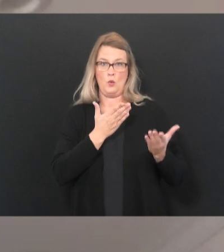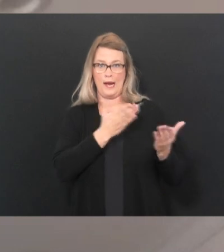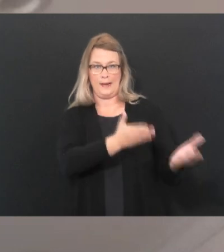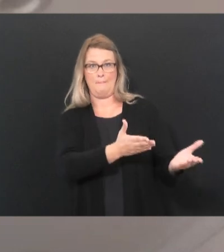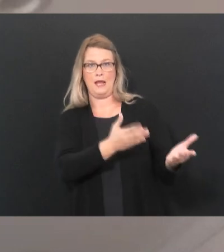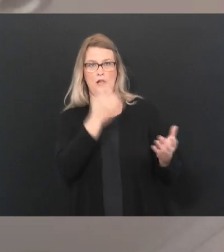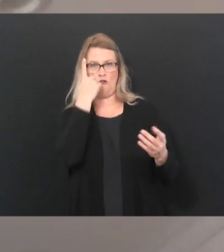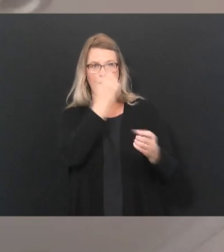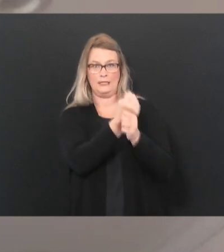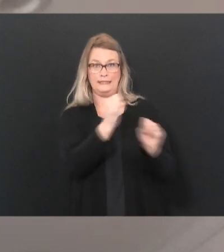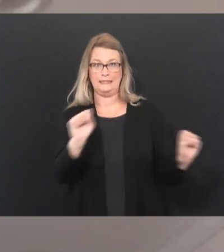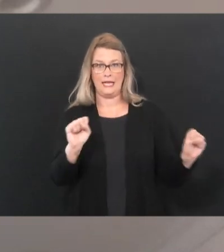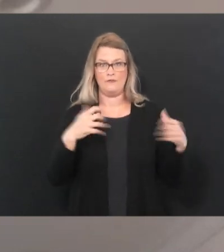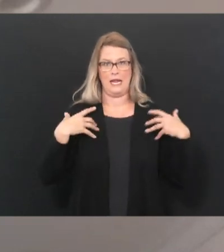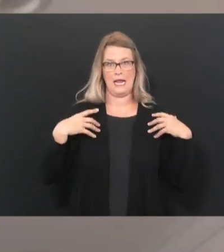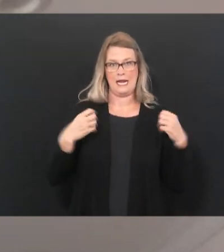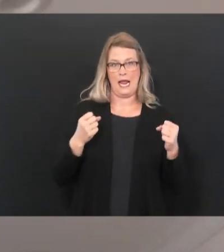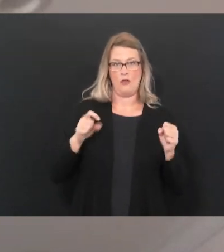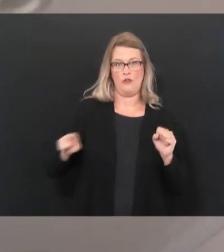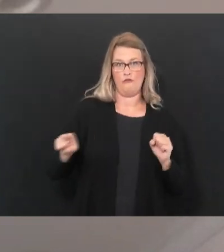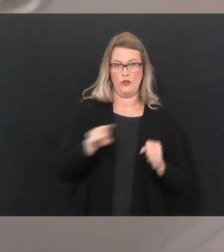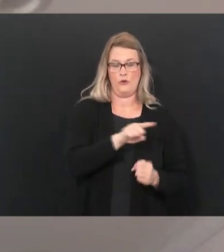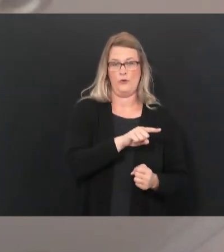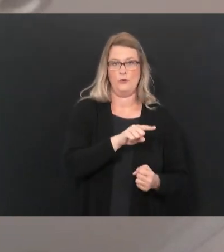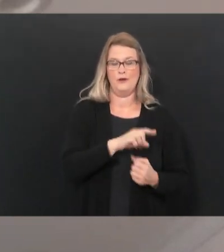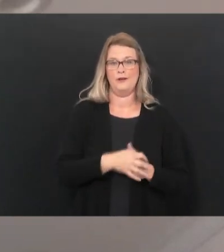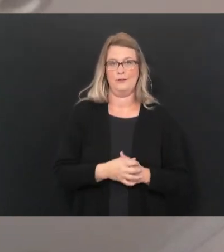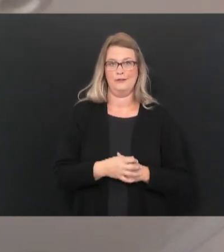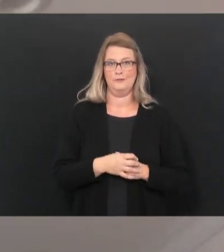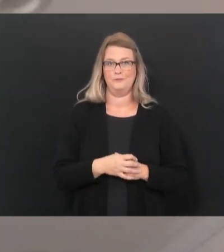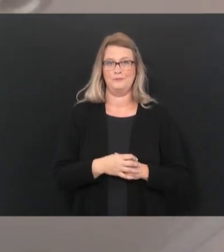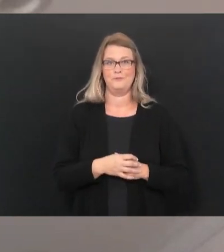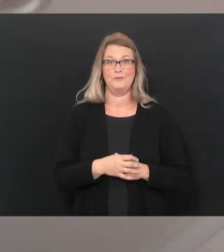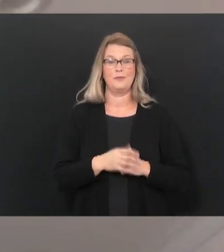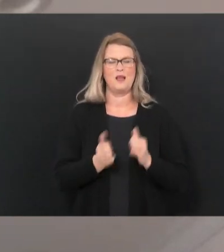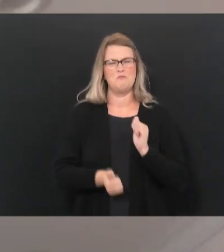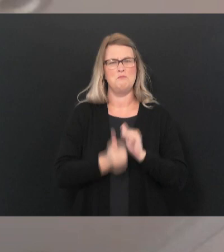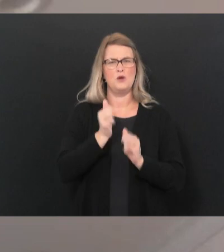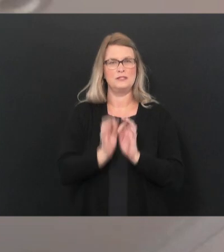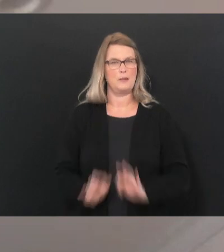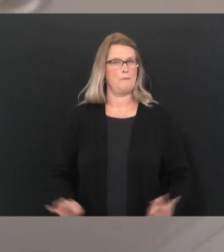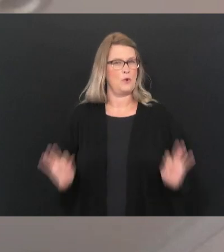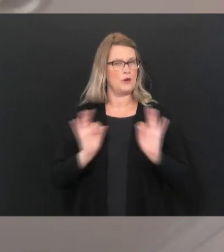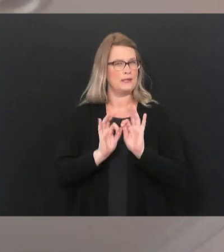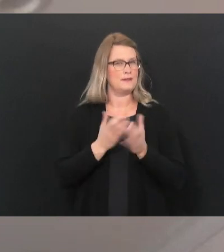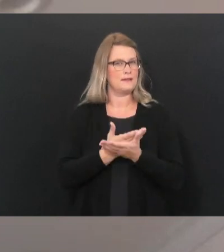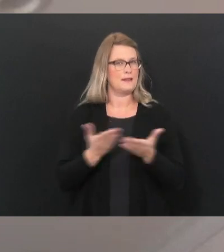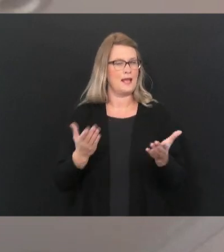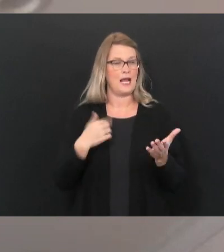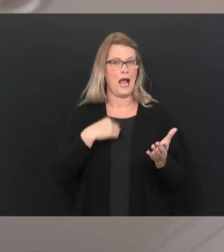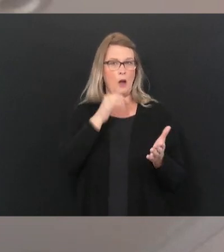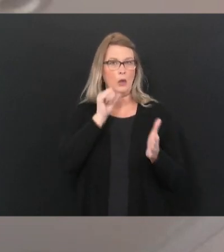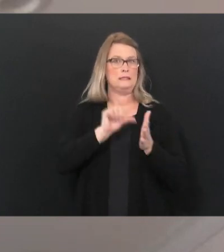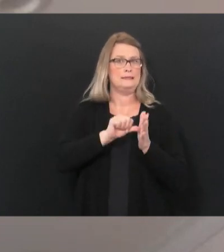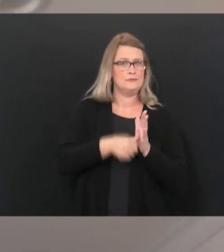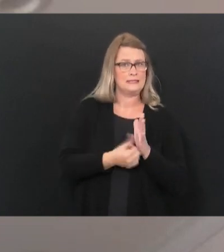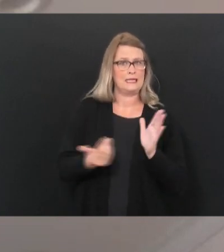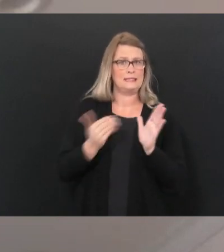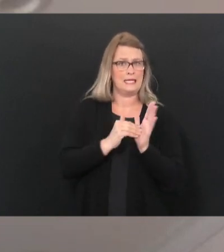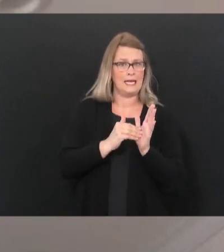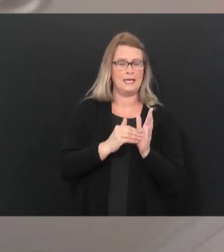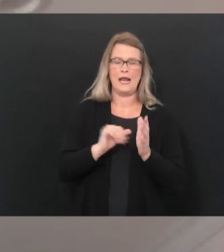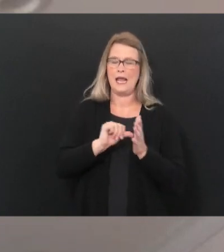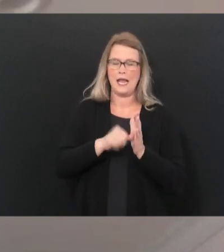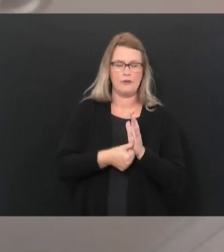state, so that we do this safely. And I think the most important thing, I'm going to re-emphasize this, and I think I'll re-emphasize this